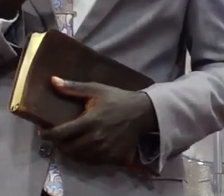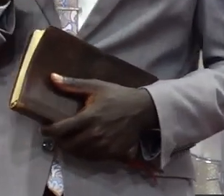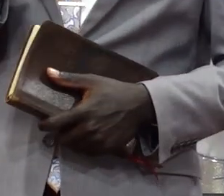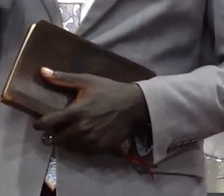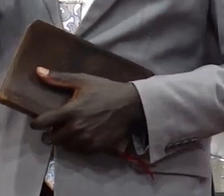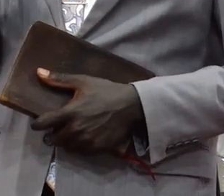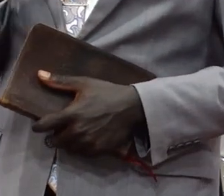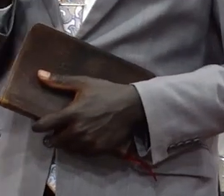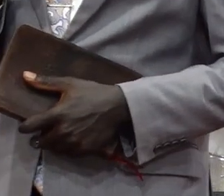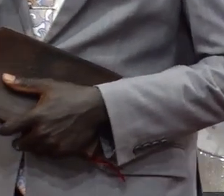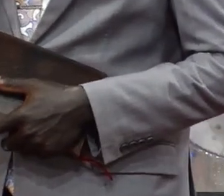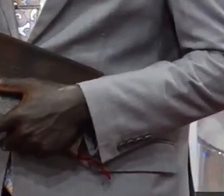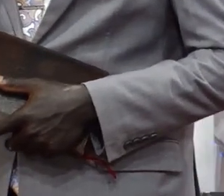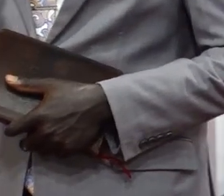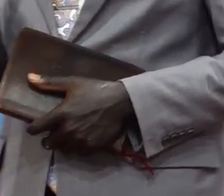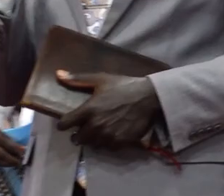na kana baba and fathers